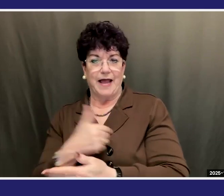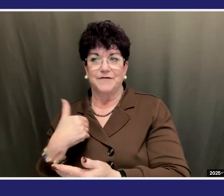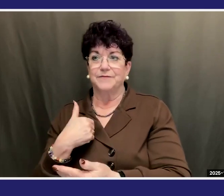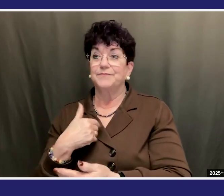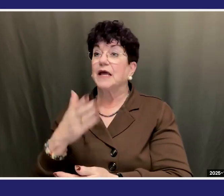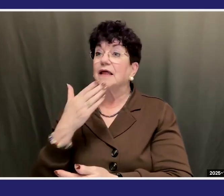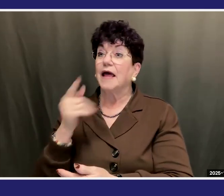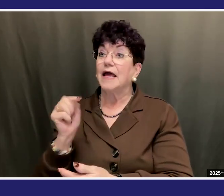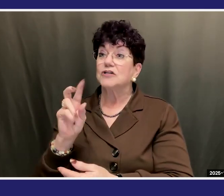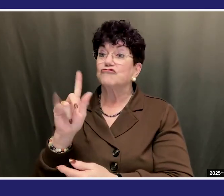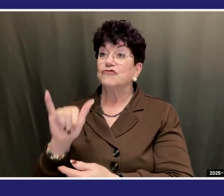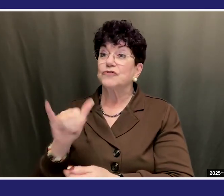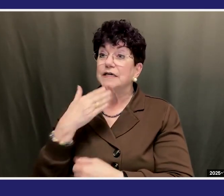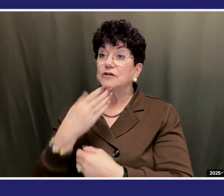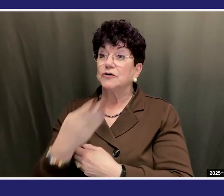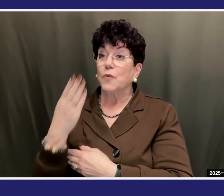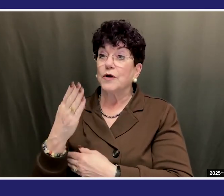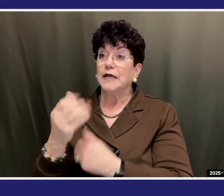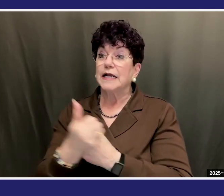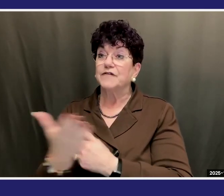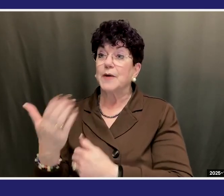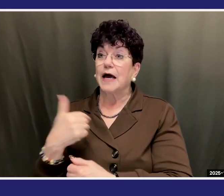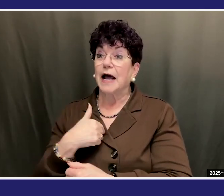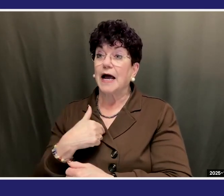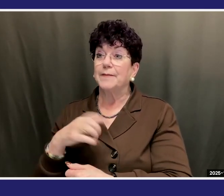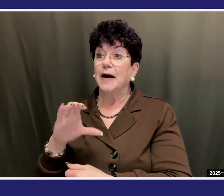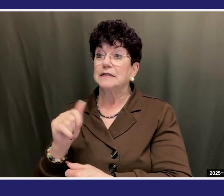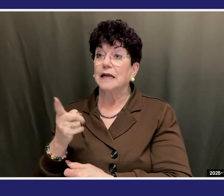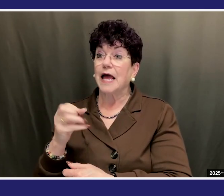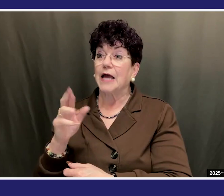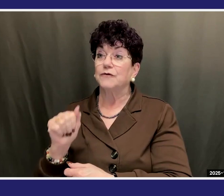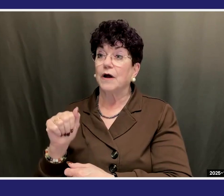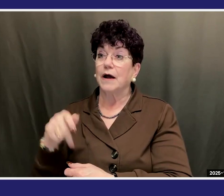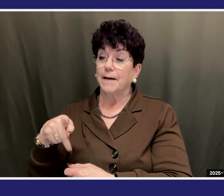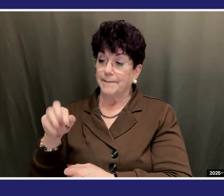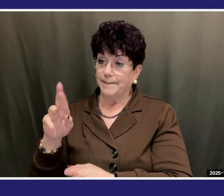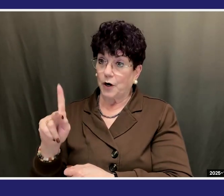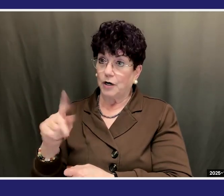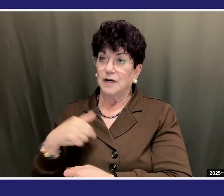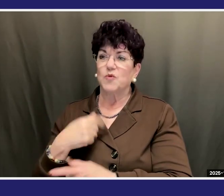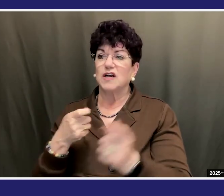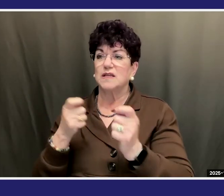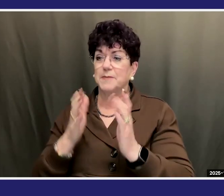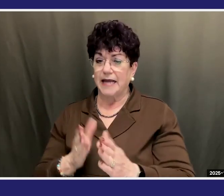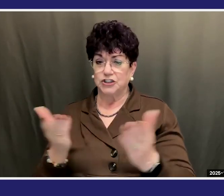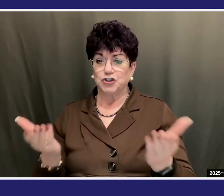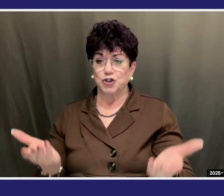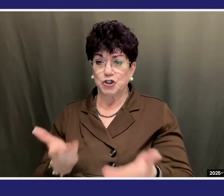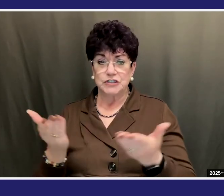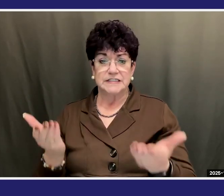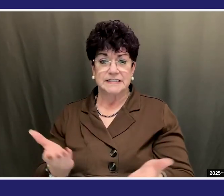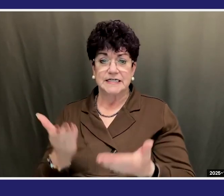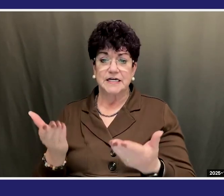Thanks, Trudy. Good morning, everybody. My name is Calandra Park. I am one of the managers here in the Office of Policy and Planning